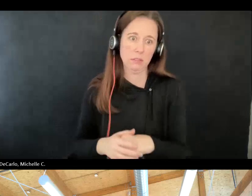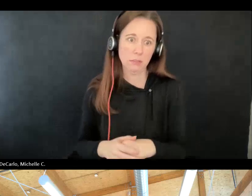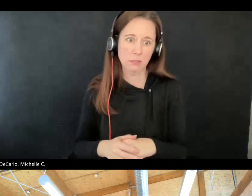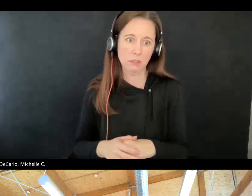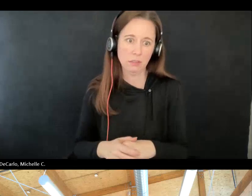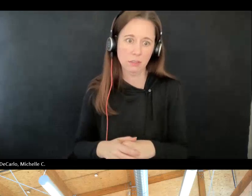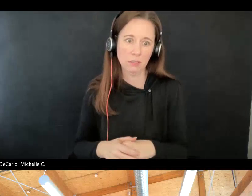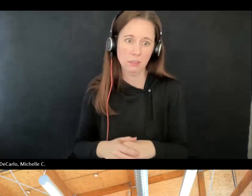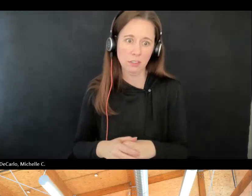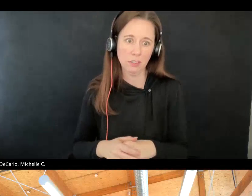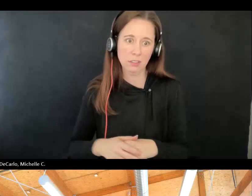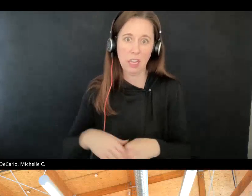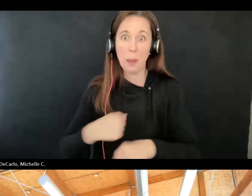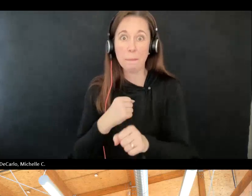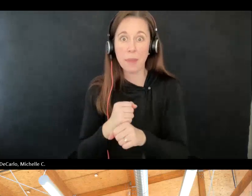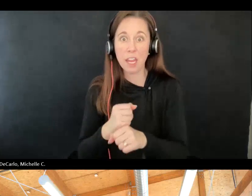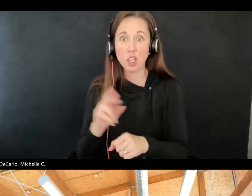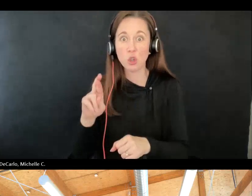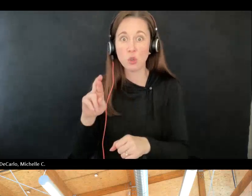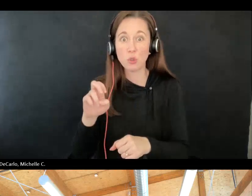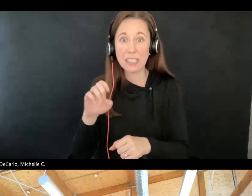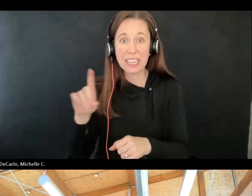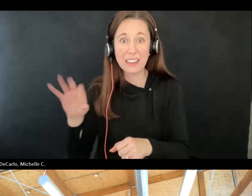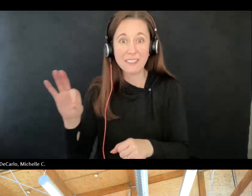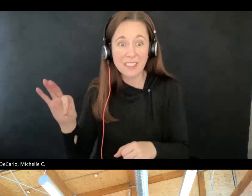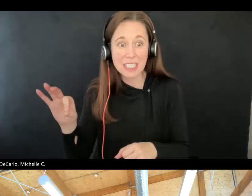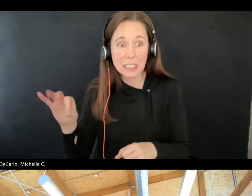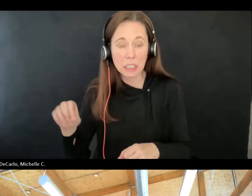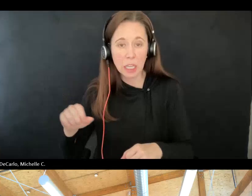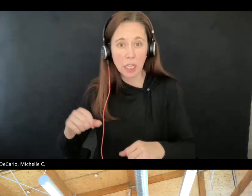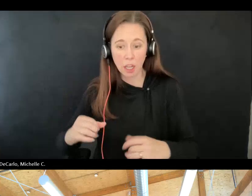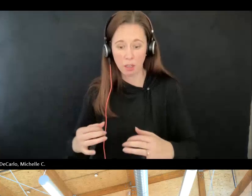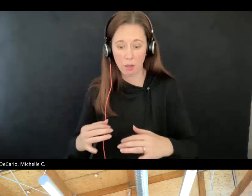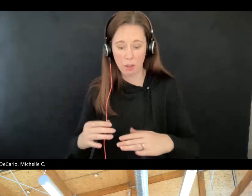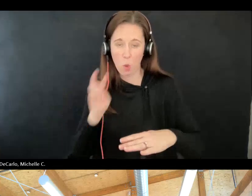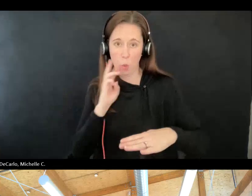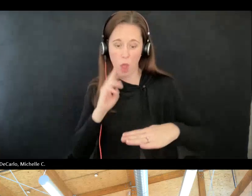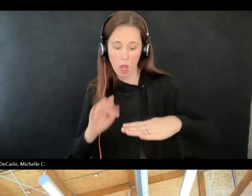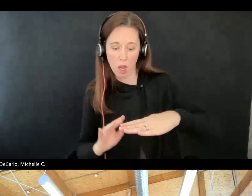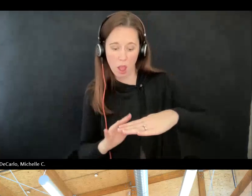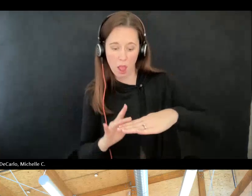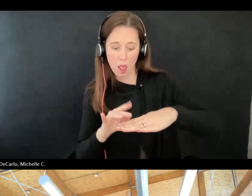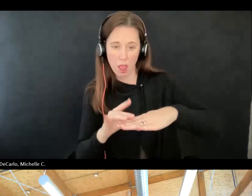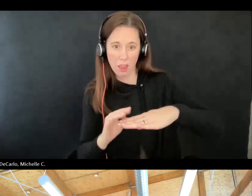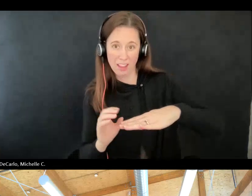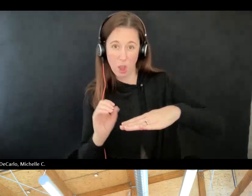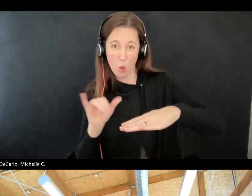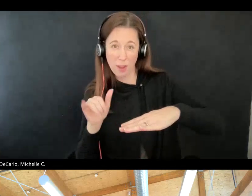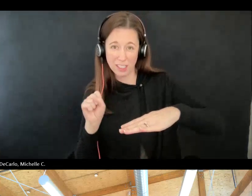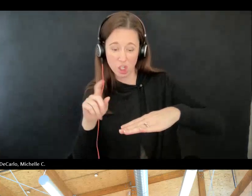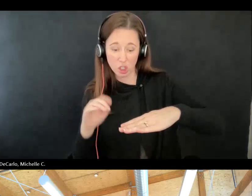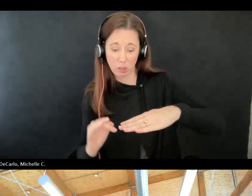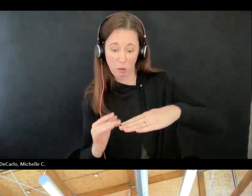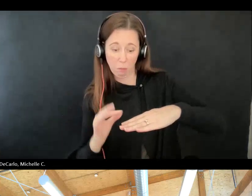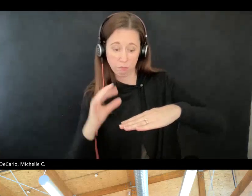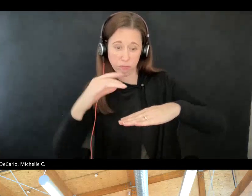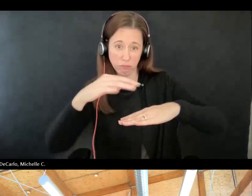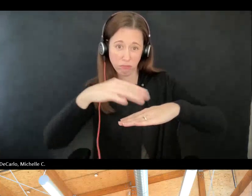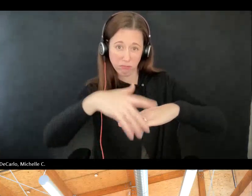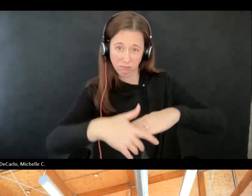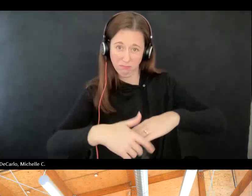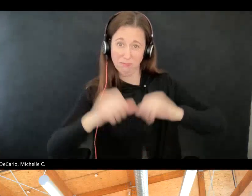reefs that were tall enough to like stick out of the water. And the water quality was actually so great that you could see about 20 feet down at that time.